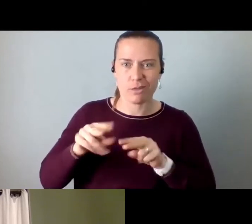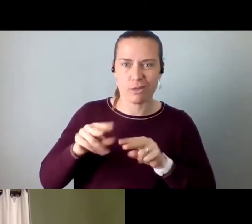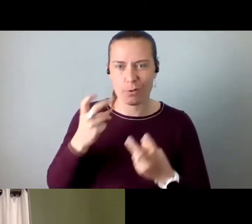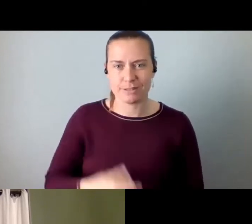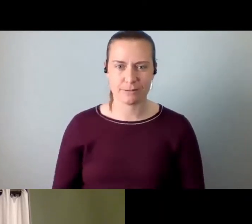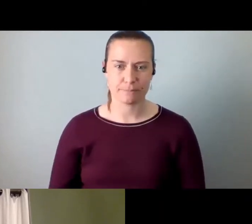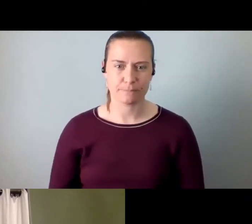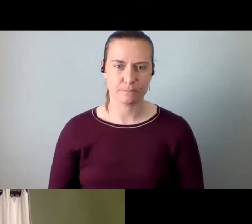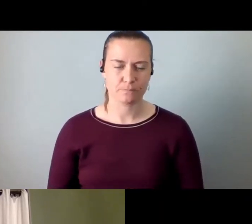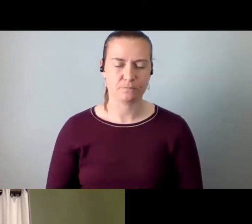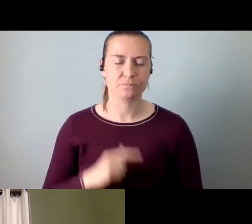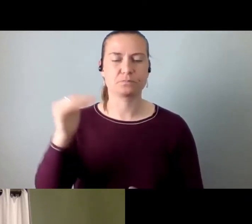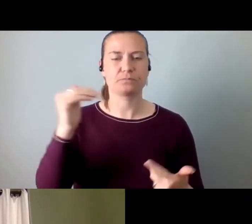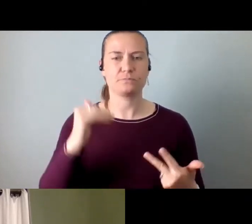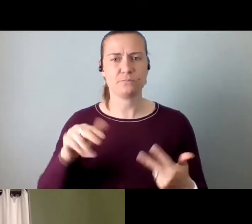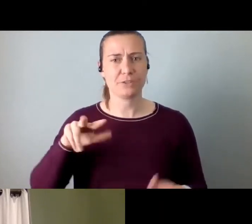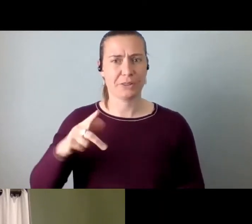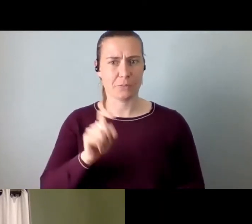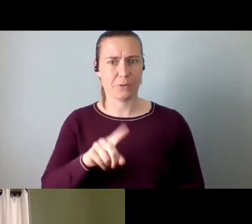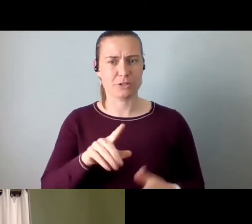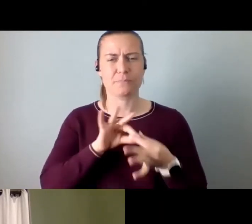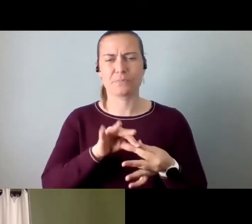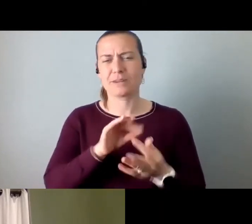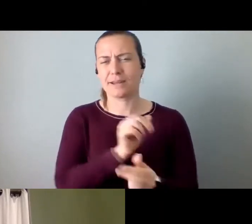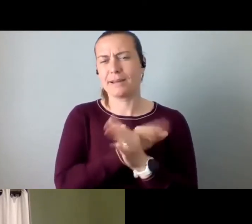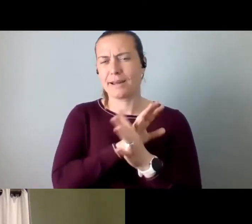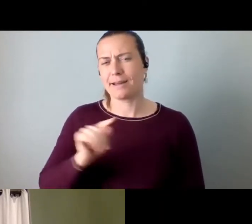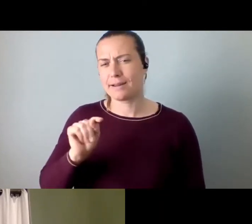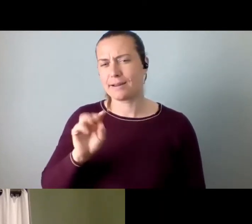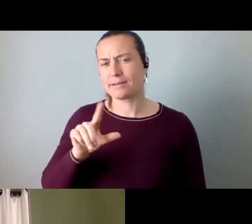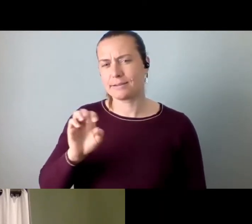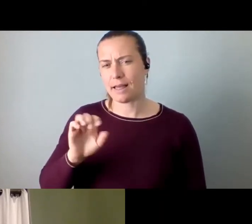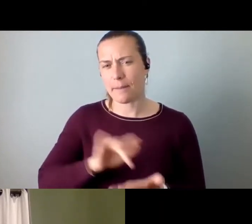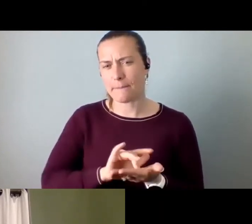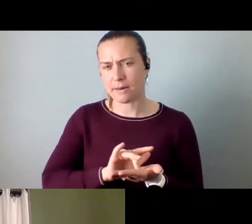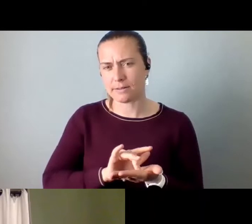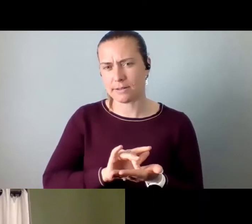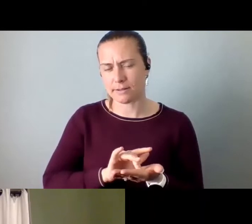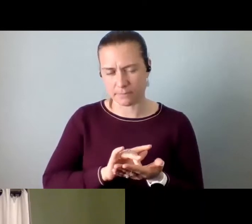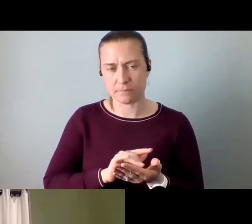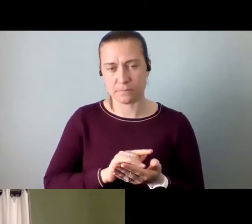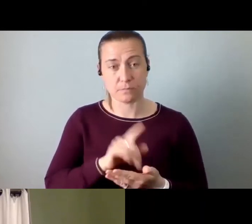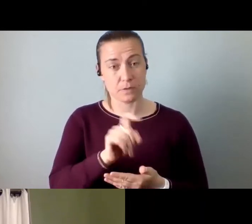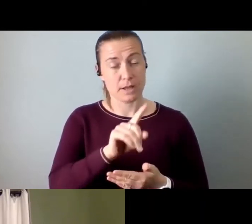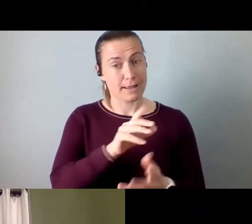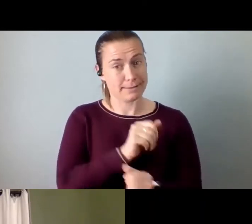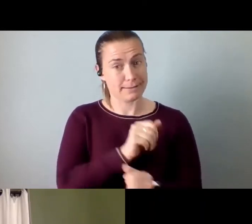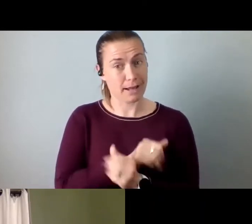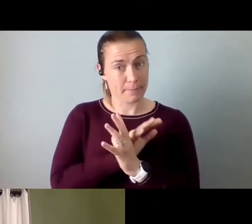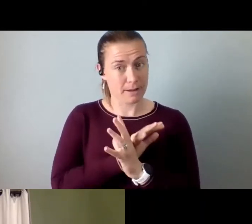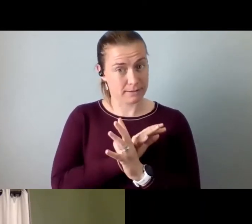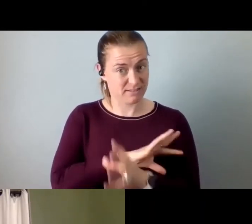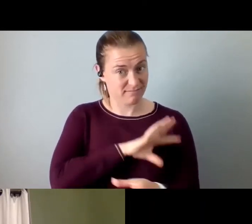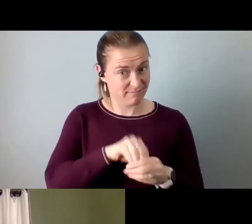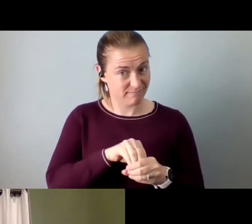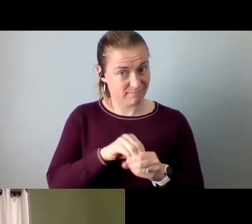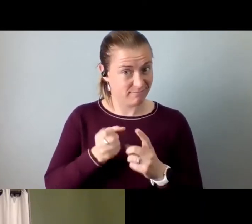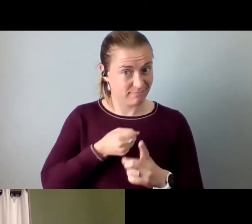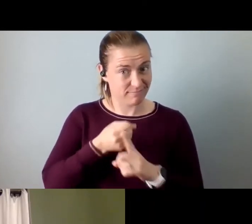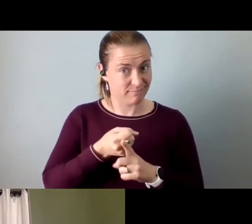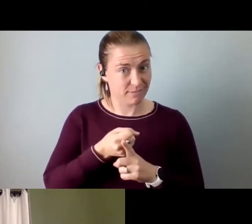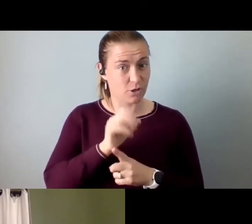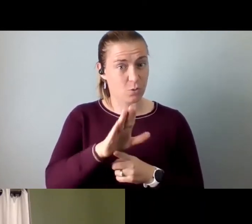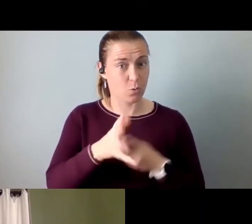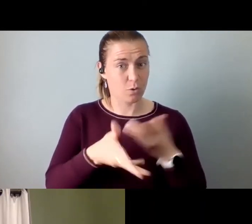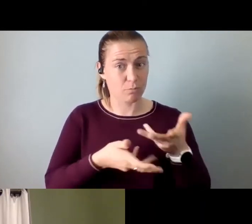Okay, and this next question is about telemedicine. Did telemedicine play a role in your communication with patients over this last year?